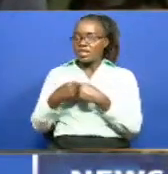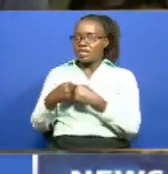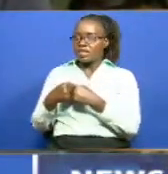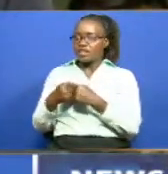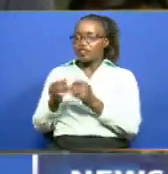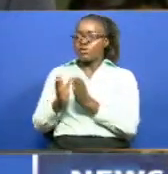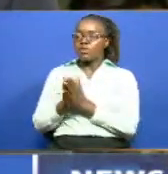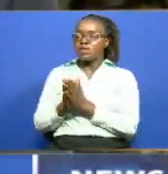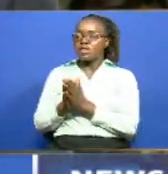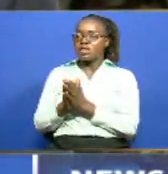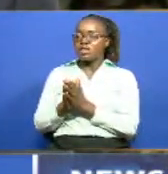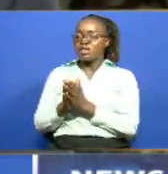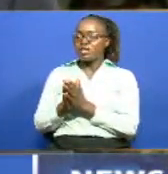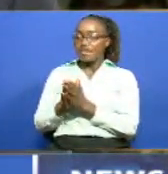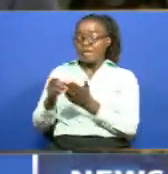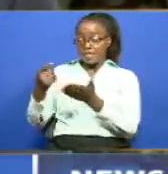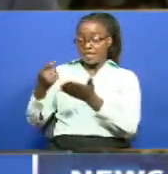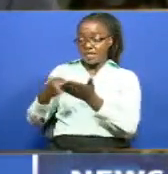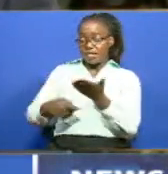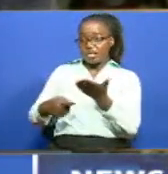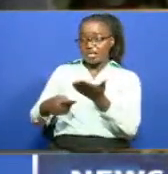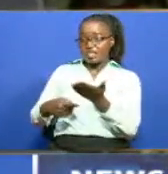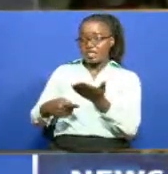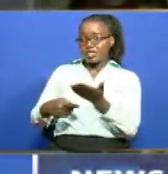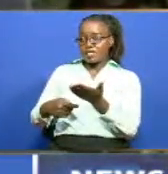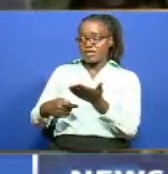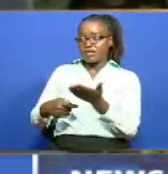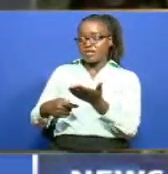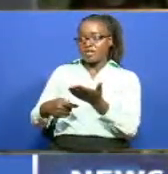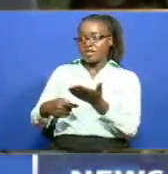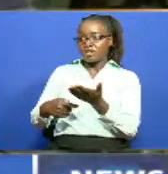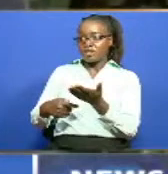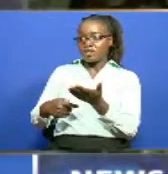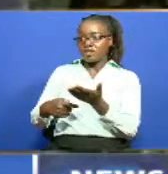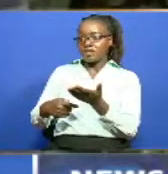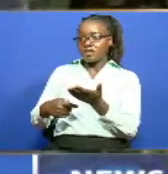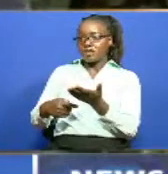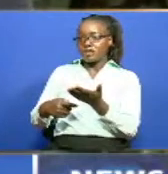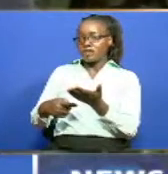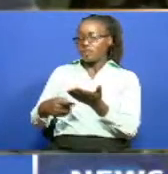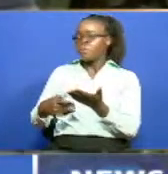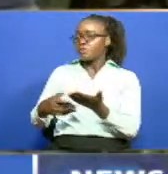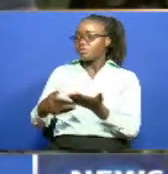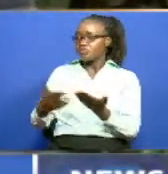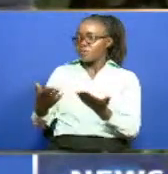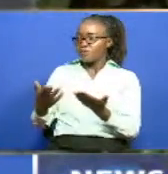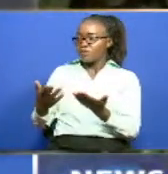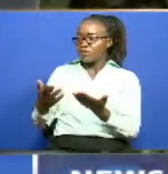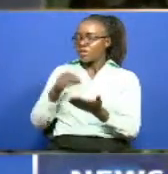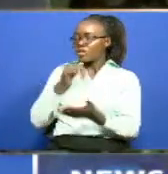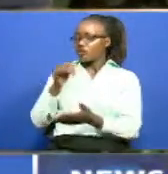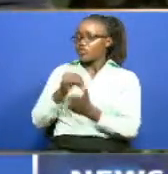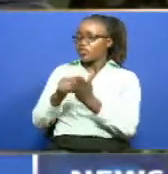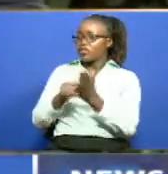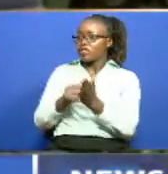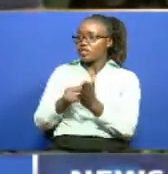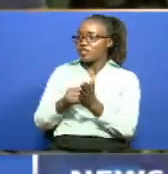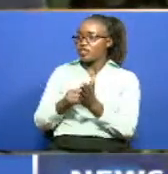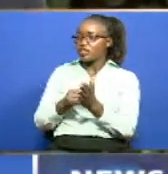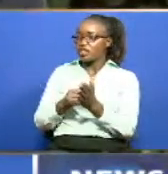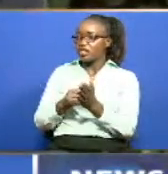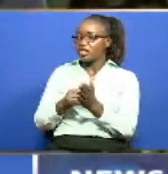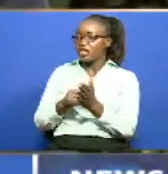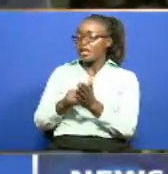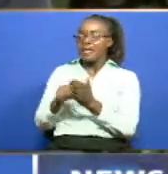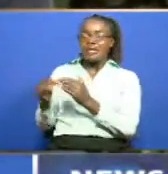taxes. And excise taxes have been going up and up and up, and not just its rate is